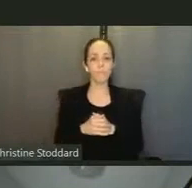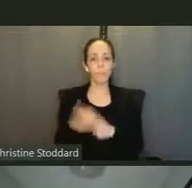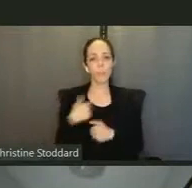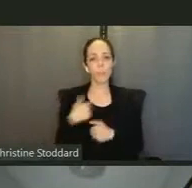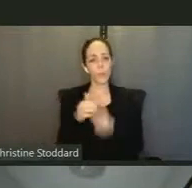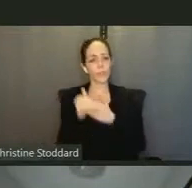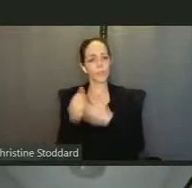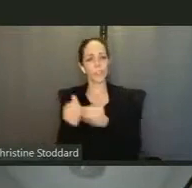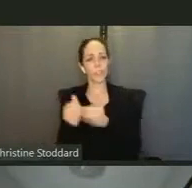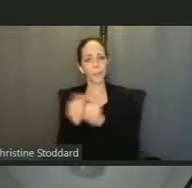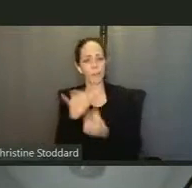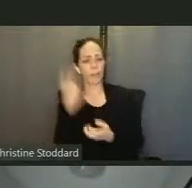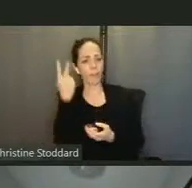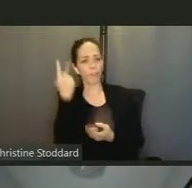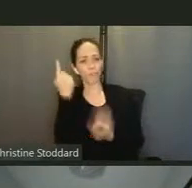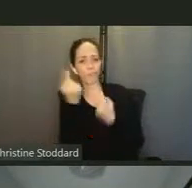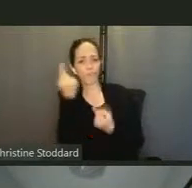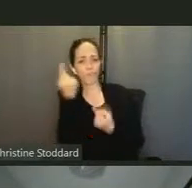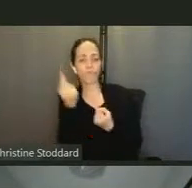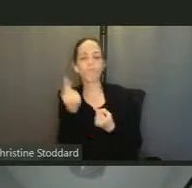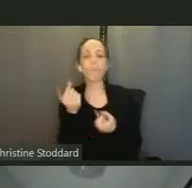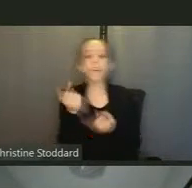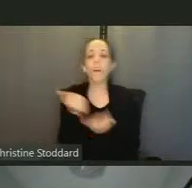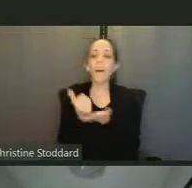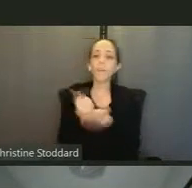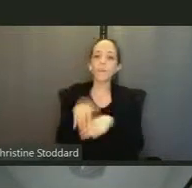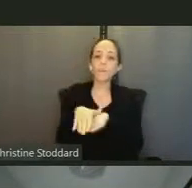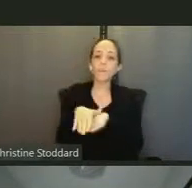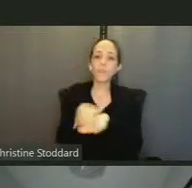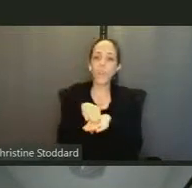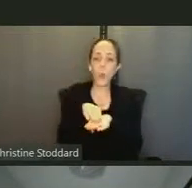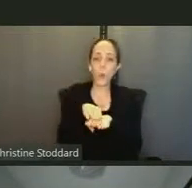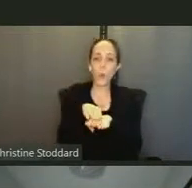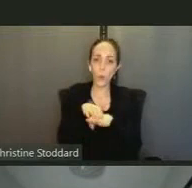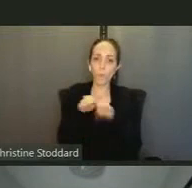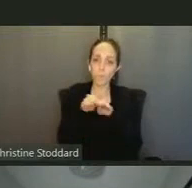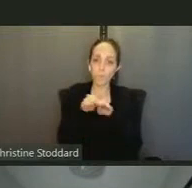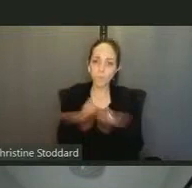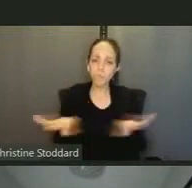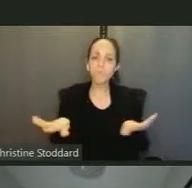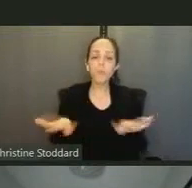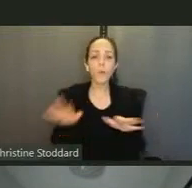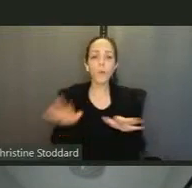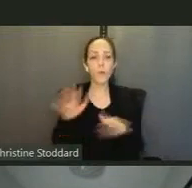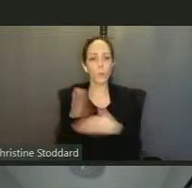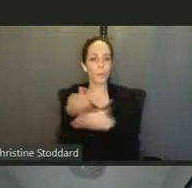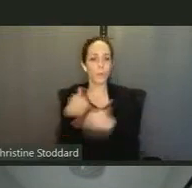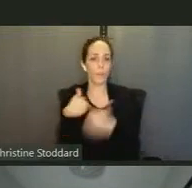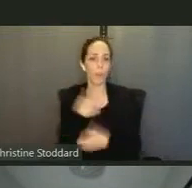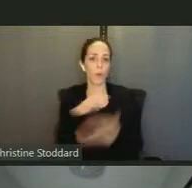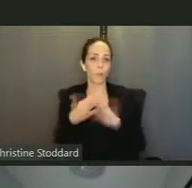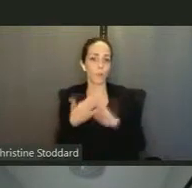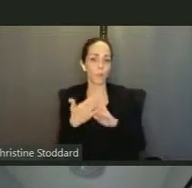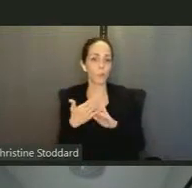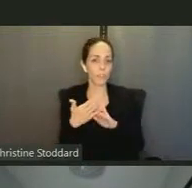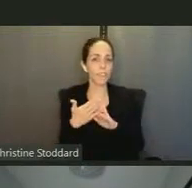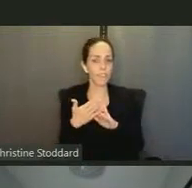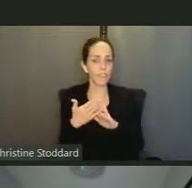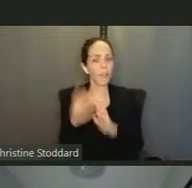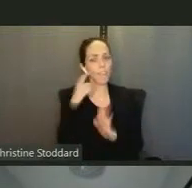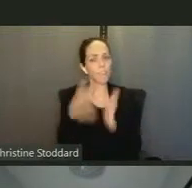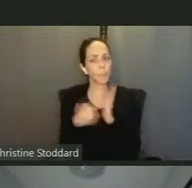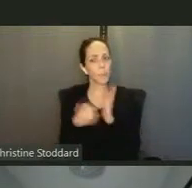to helping us slow the spread of the virus throughout our community. And it's shown up in a number of different ways. And